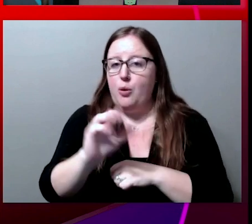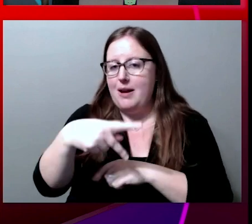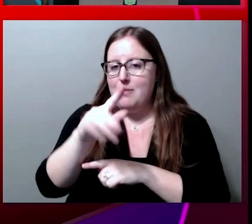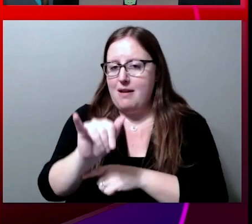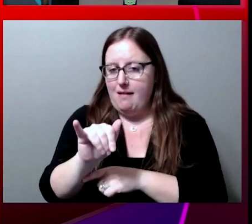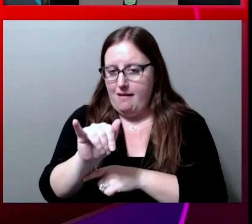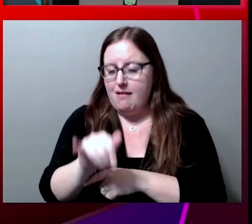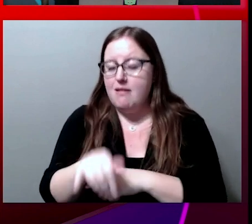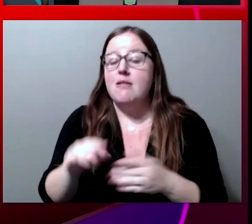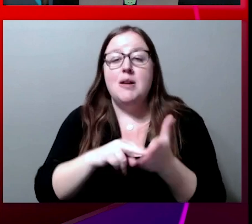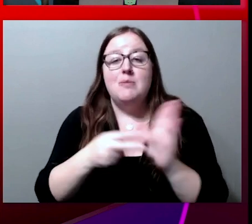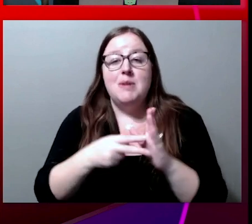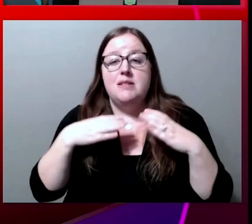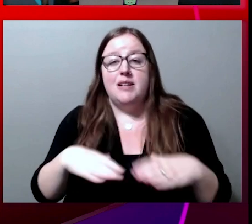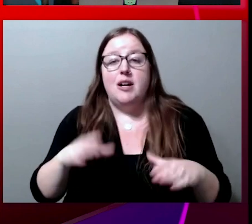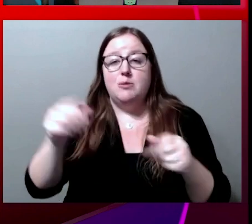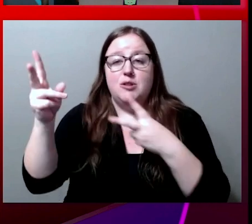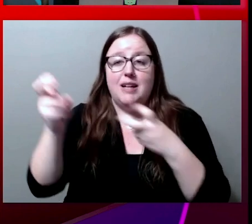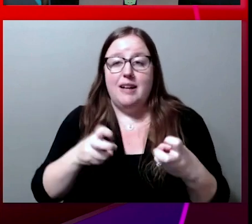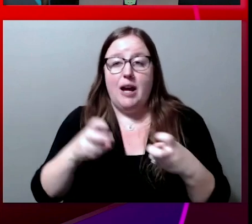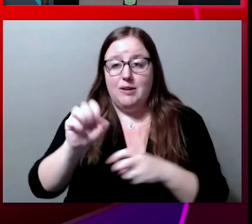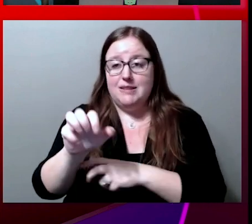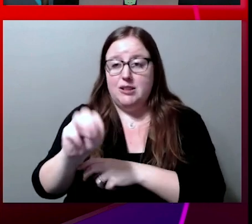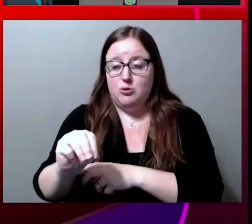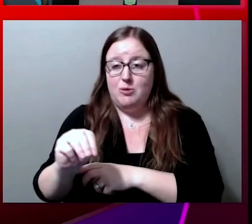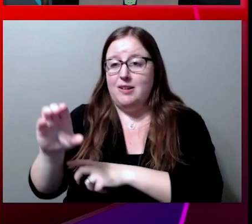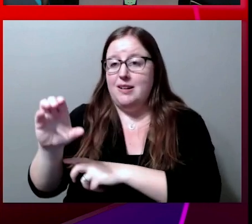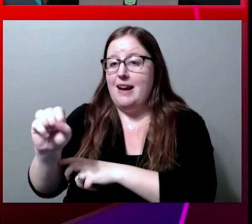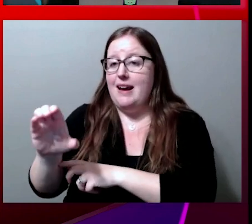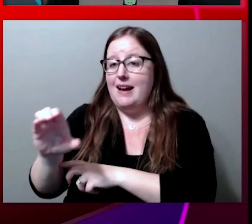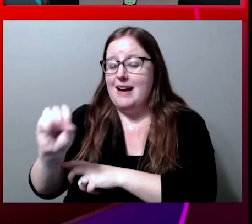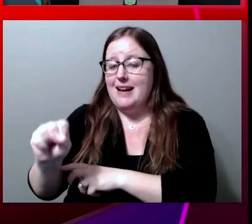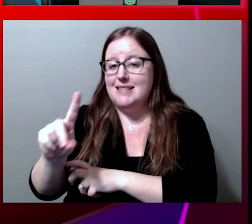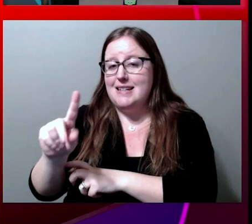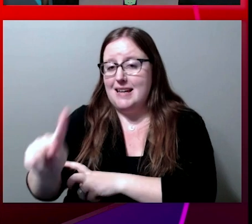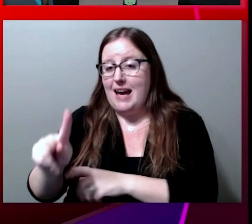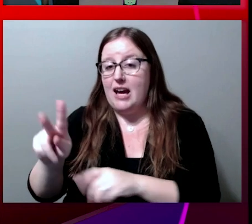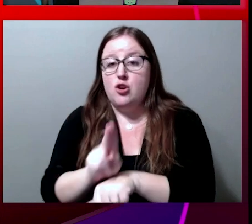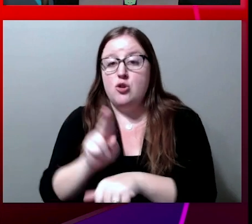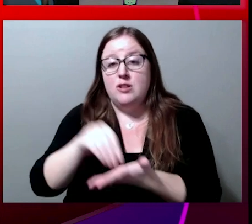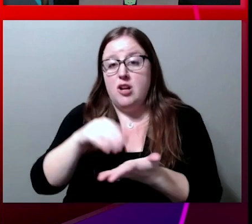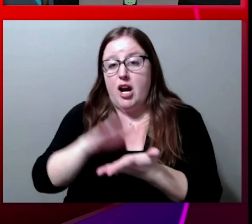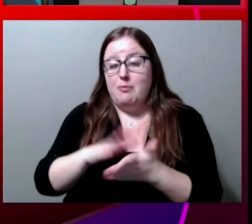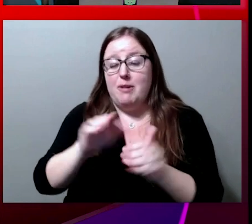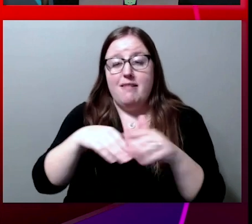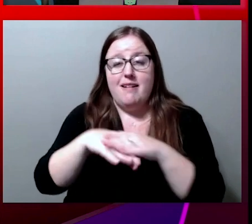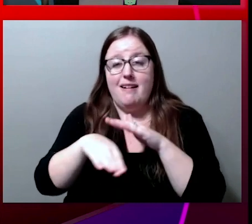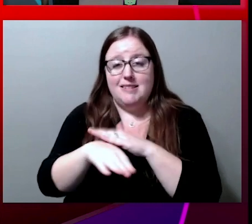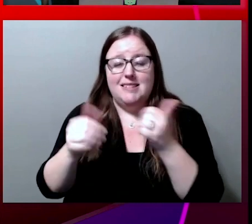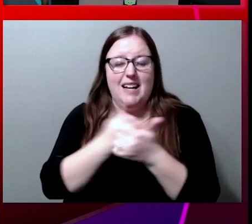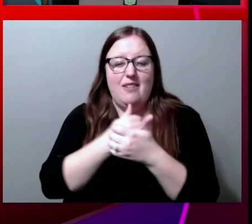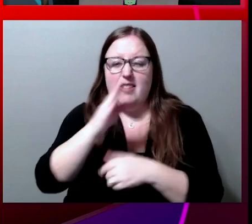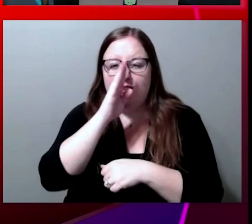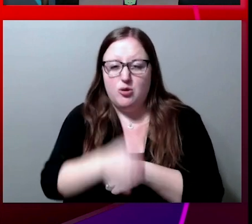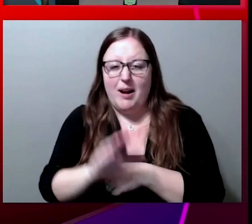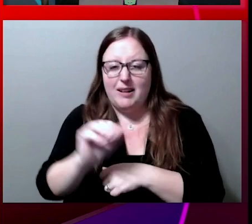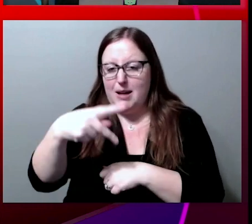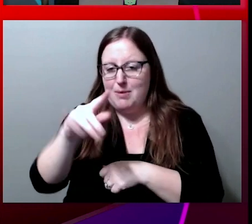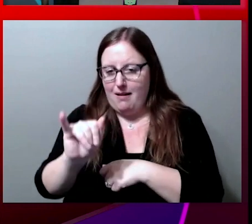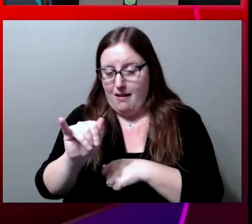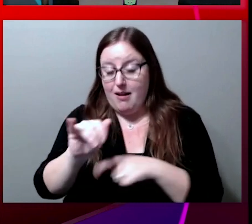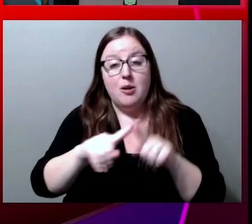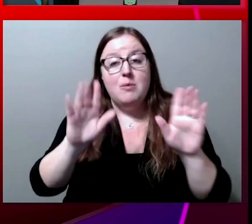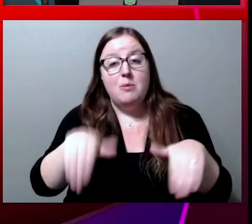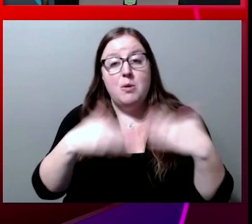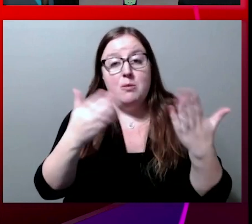is customers can download the SageMaker SDK, and using our documentation, they can just access everything through API. Right. But we also provide